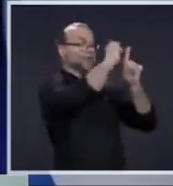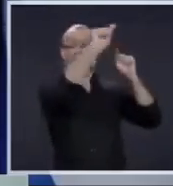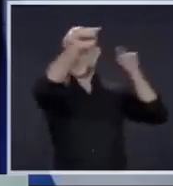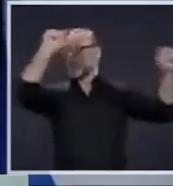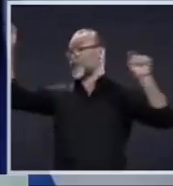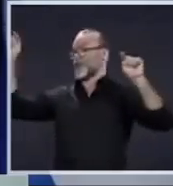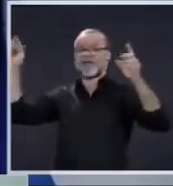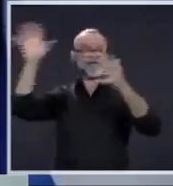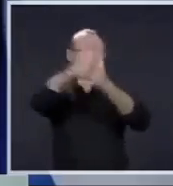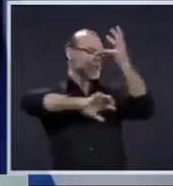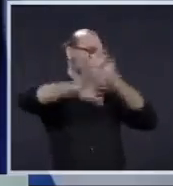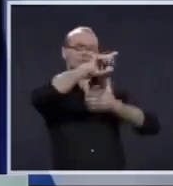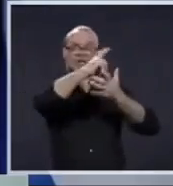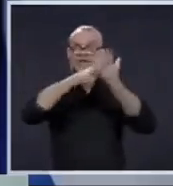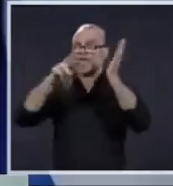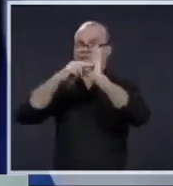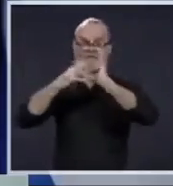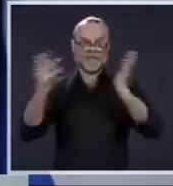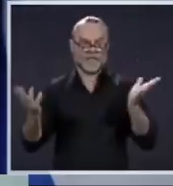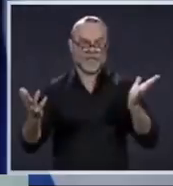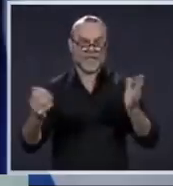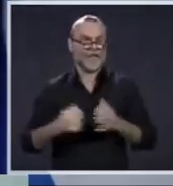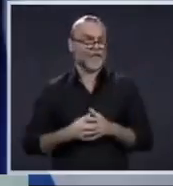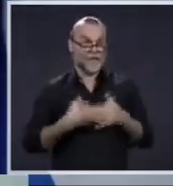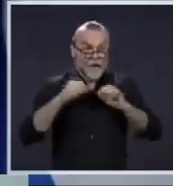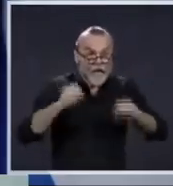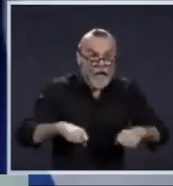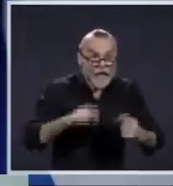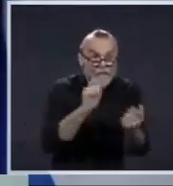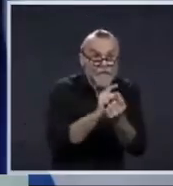Because what is going to be clear is that we're going to let